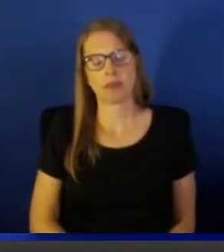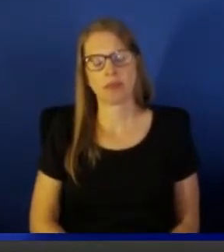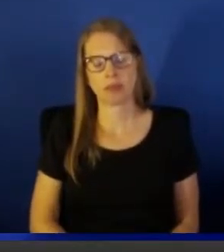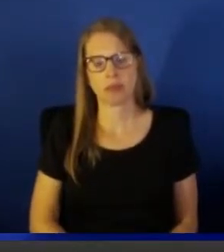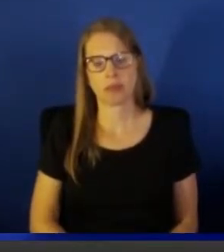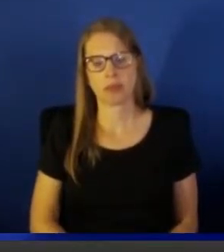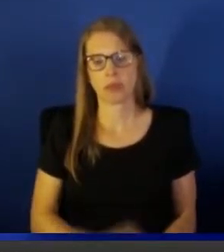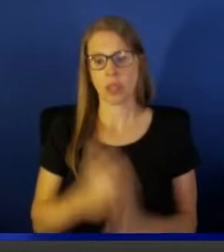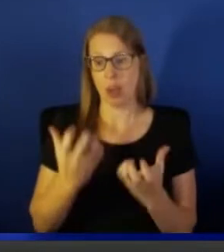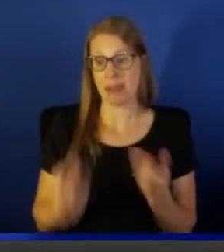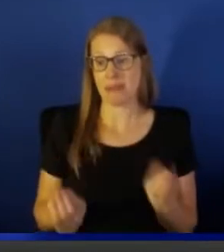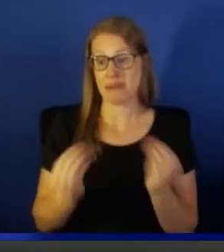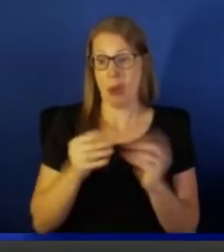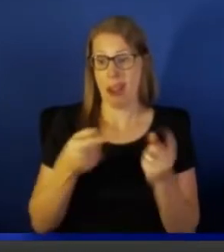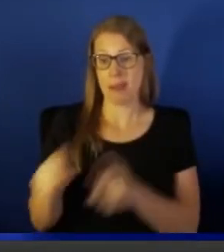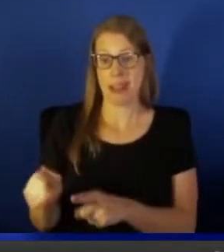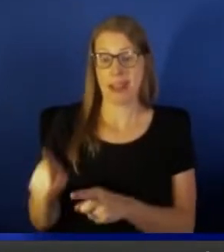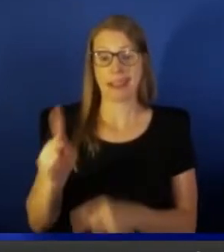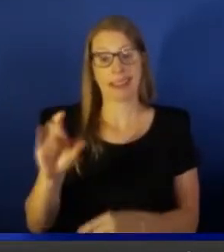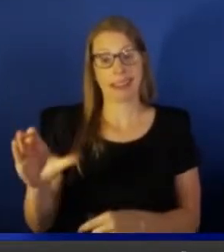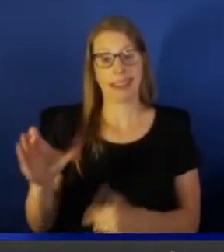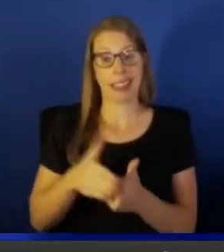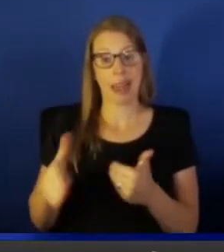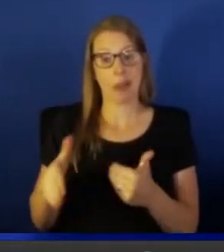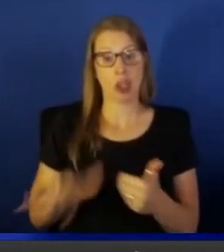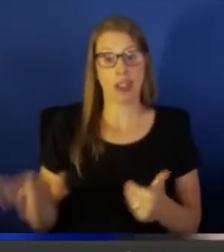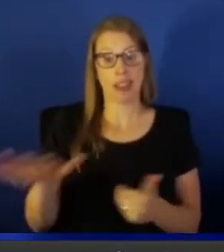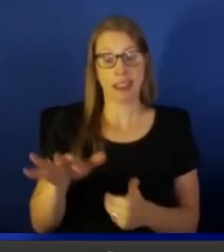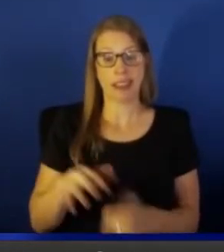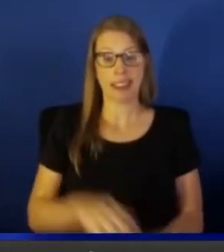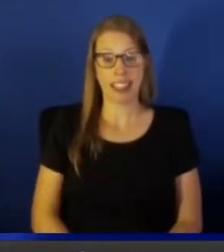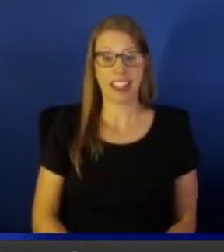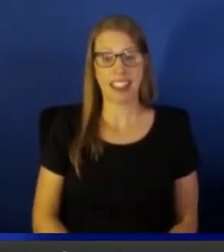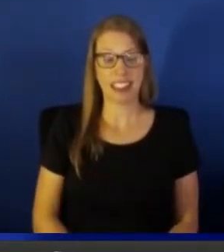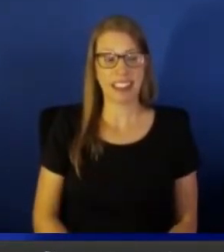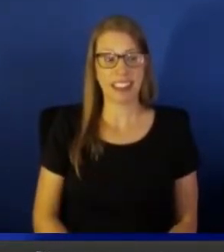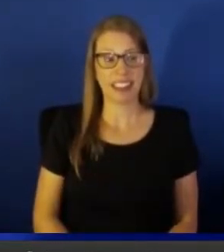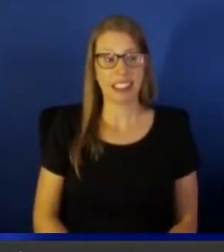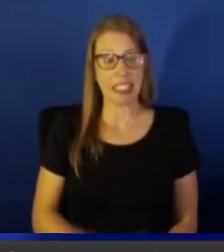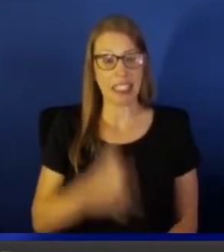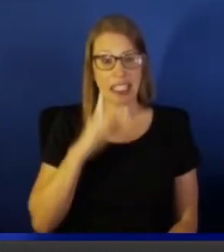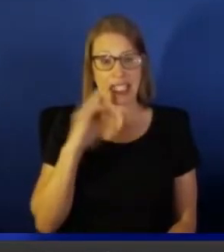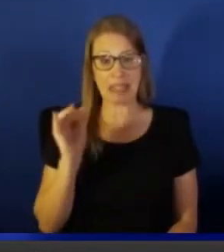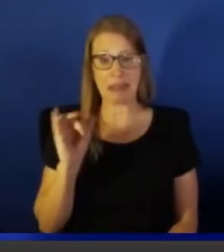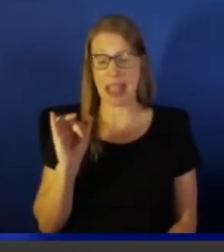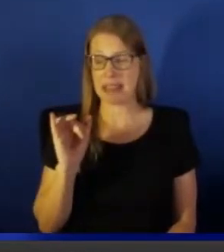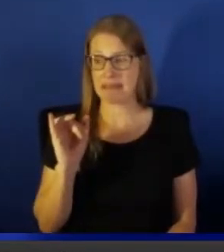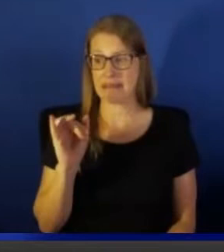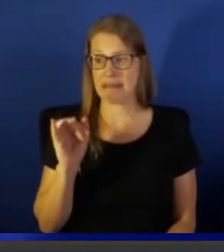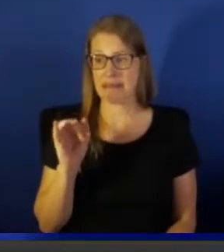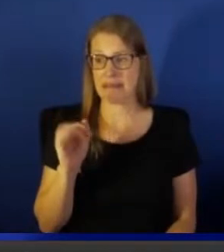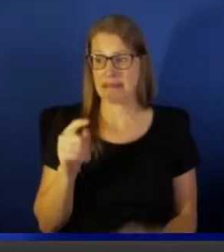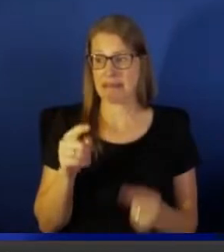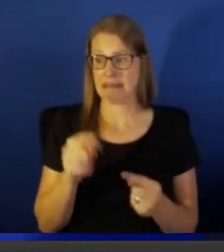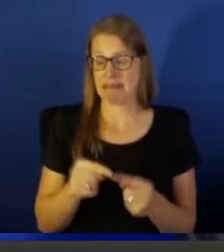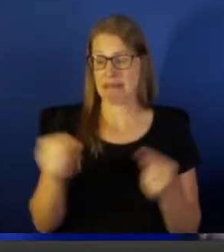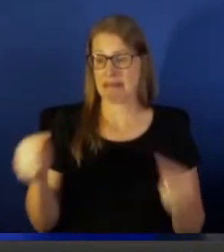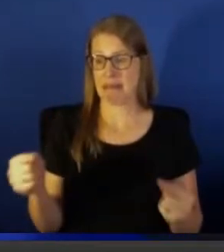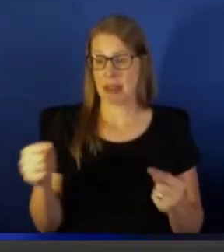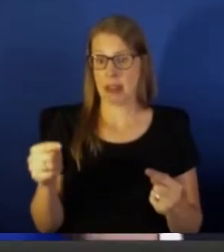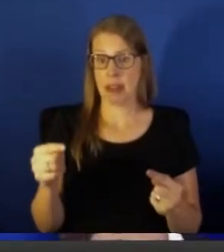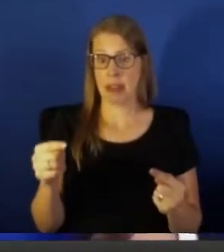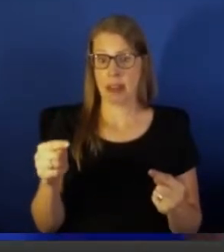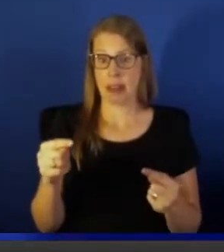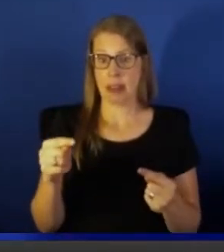City neighborhoods. And so it seems somewhat counterintuitive. So much of our conversation, as Dr. Jones notes, has been for years, well, we build a bigger jail or bigger